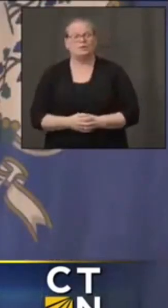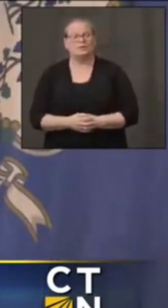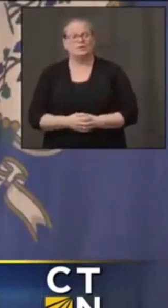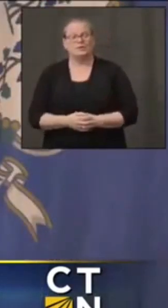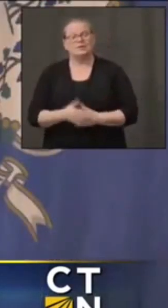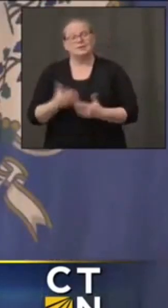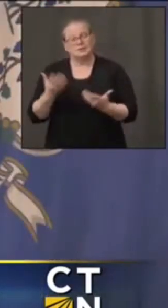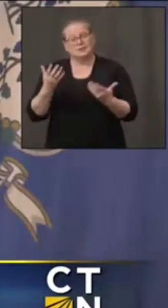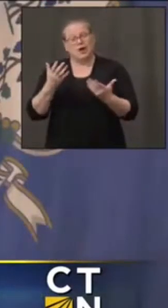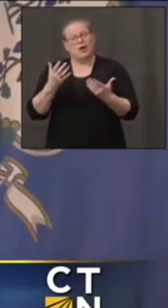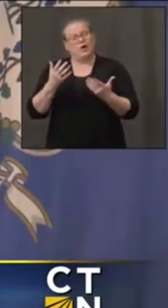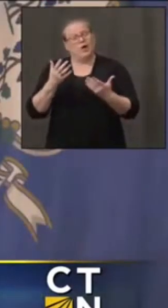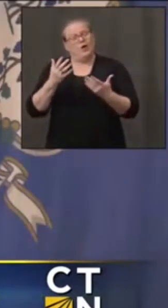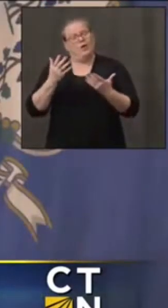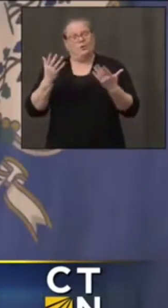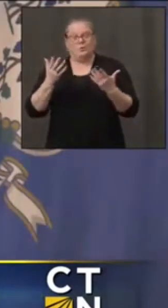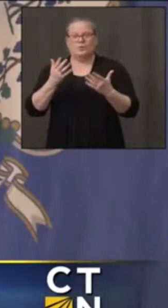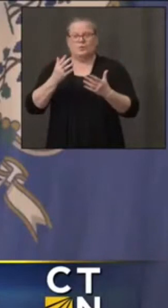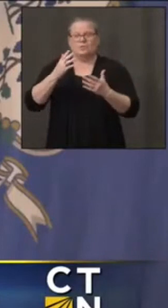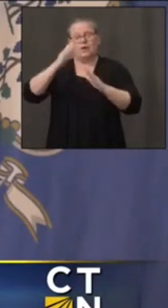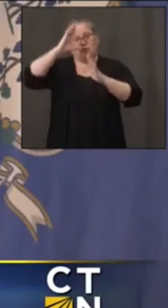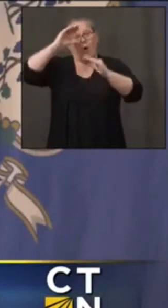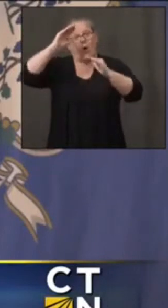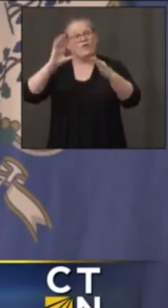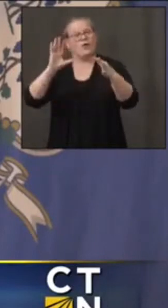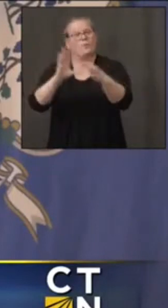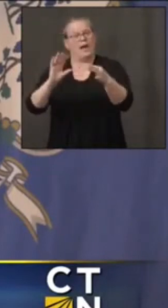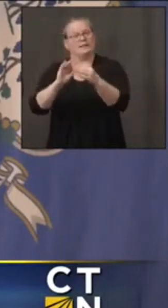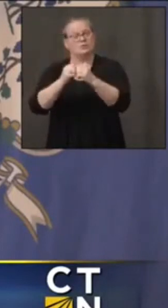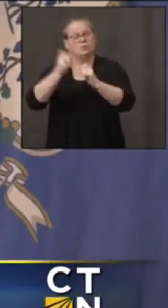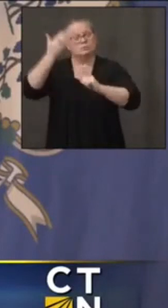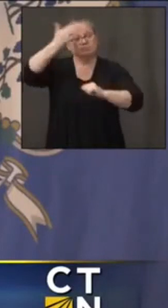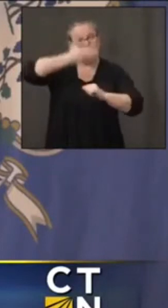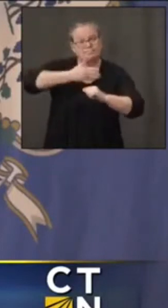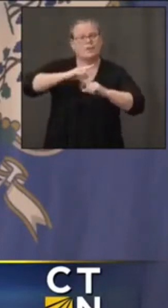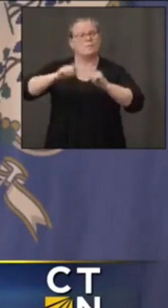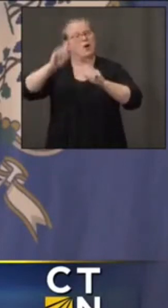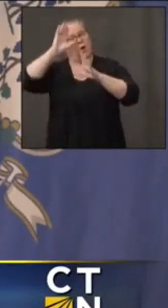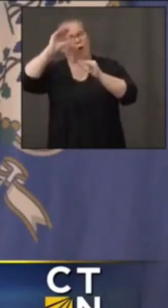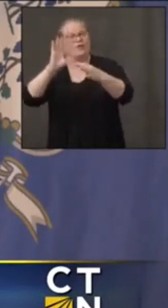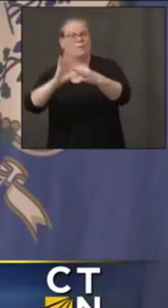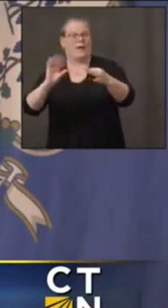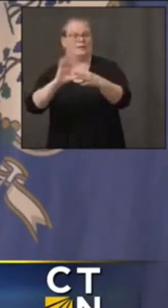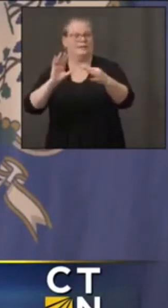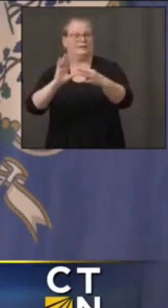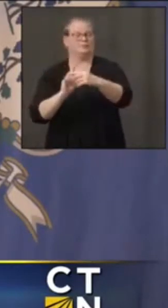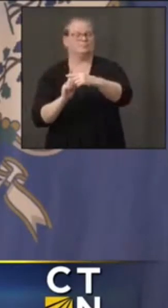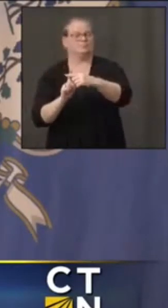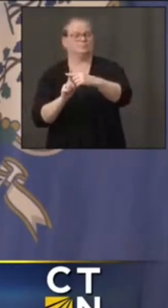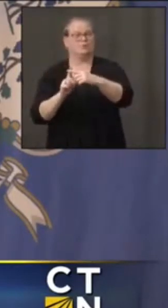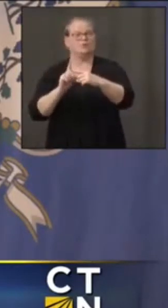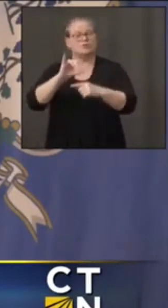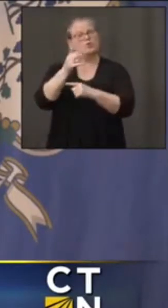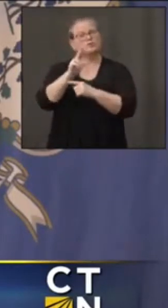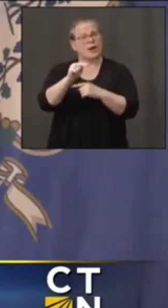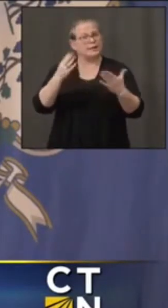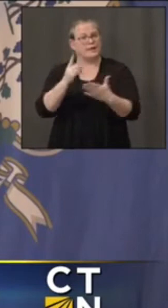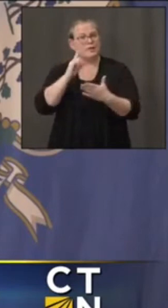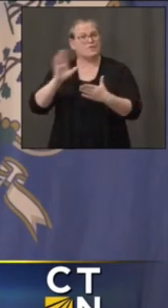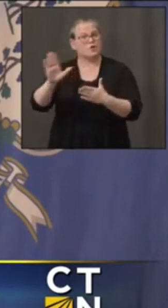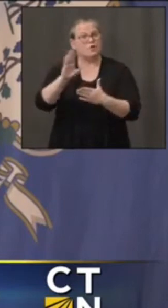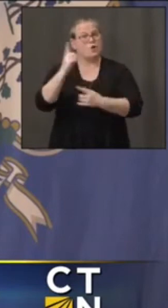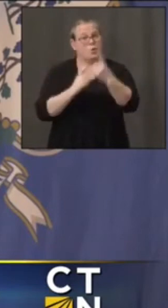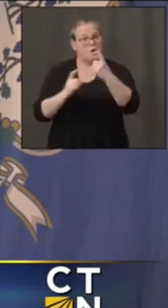message. I appreciate that. John's here to answer any further questions you may have, as well as Paul and Josh. Over to you,